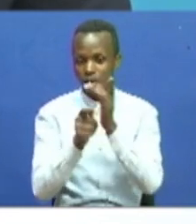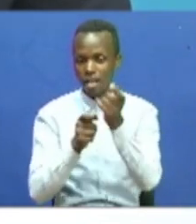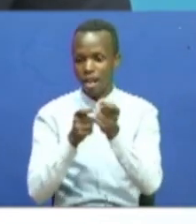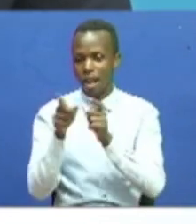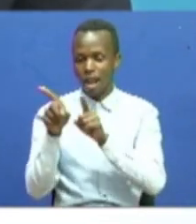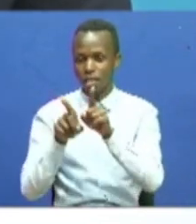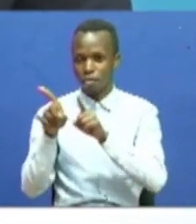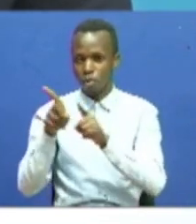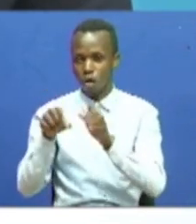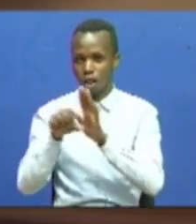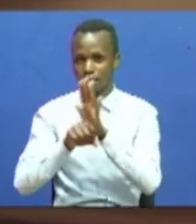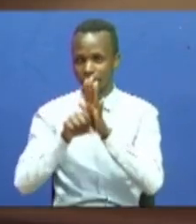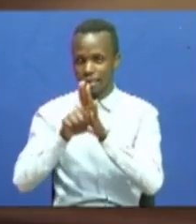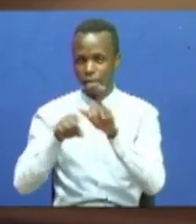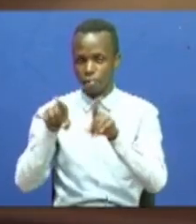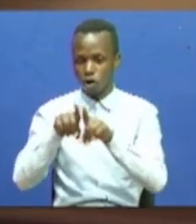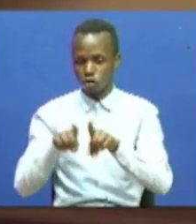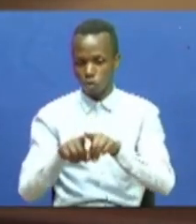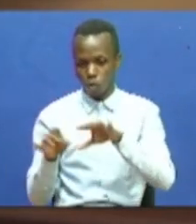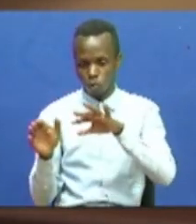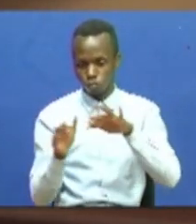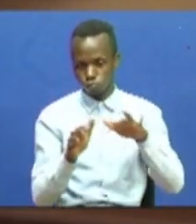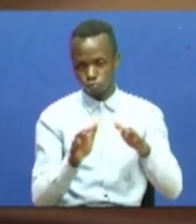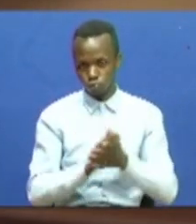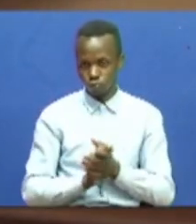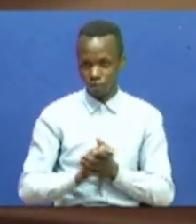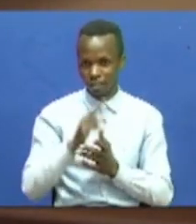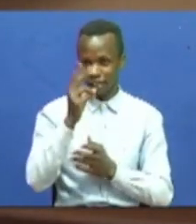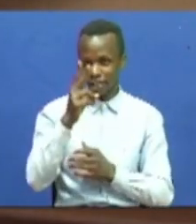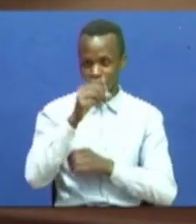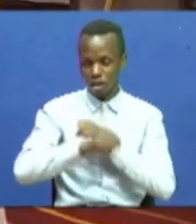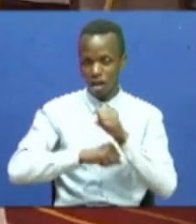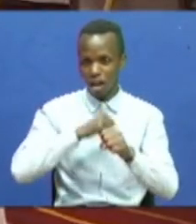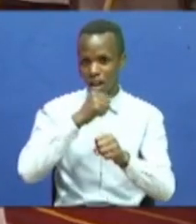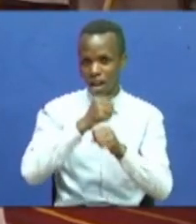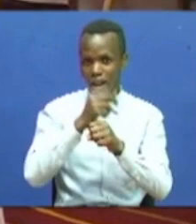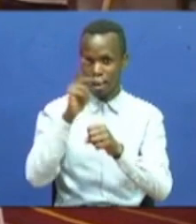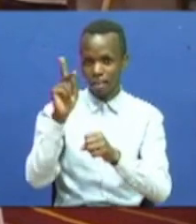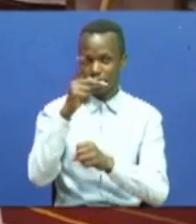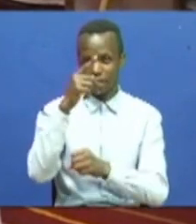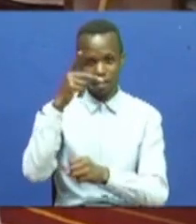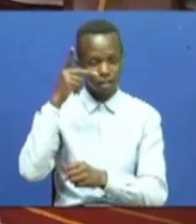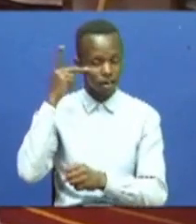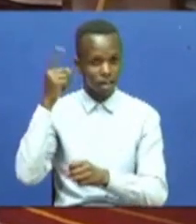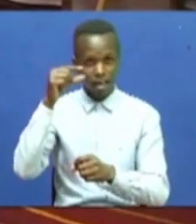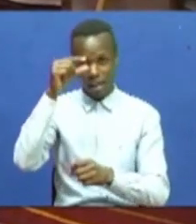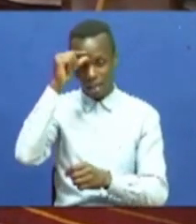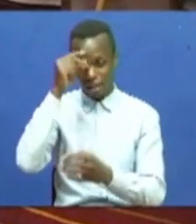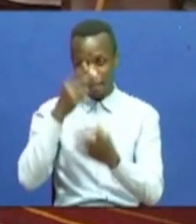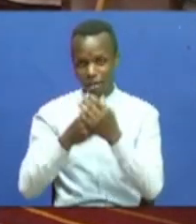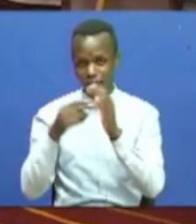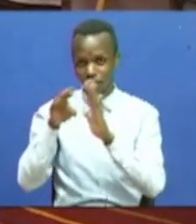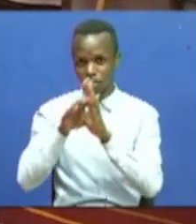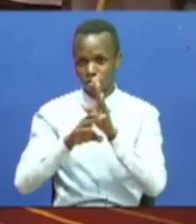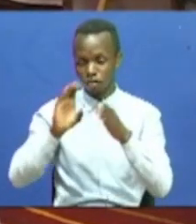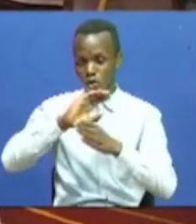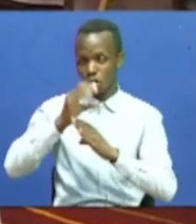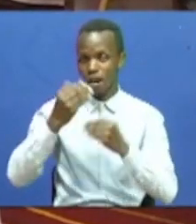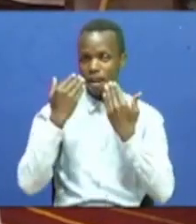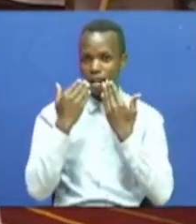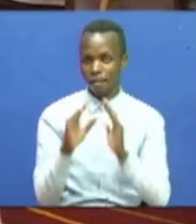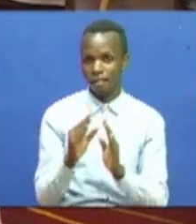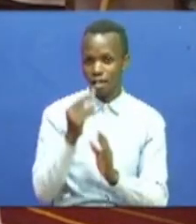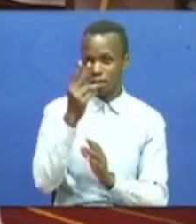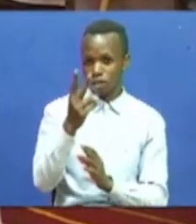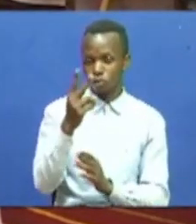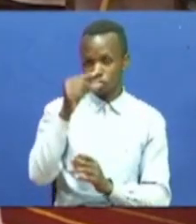Here are the details. As the second year of the Kenyan-Korean Government Economic Innovation Partnership comes to conclusion, the two